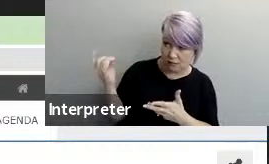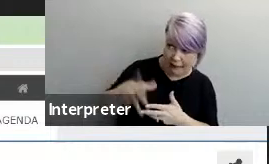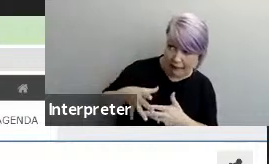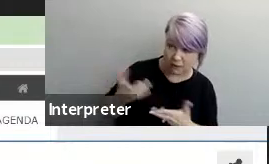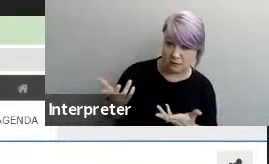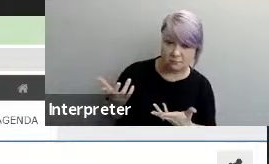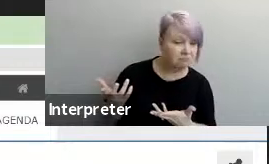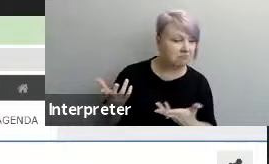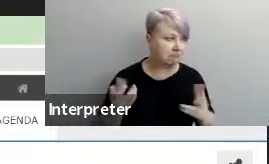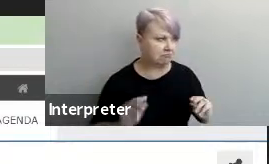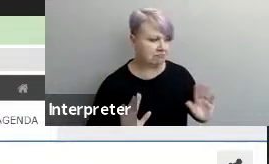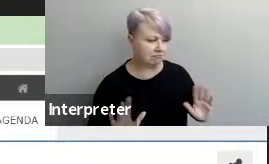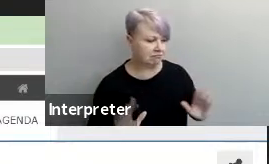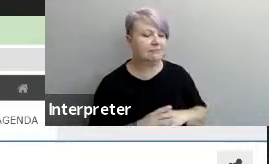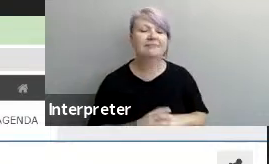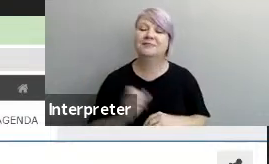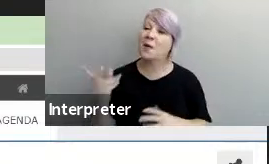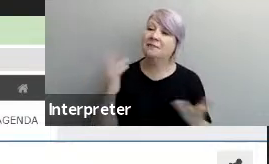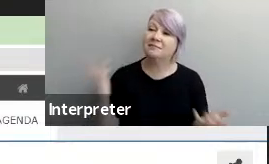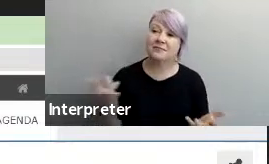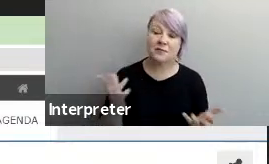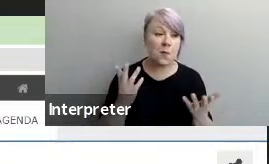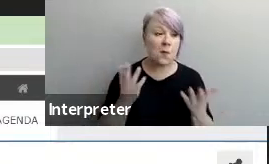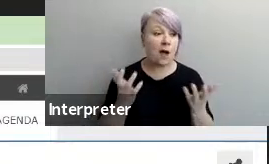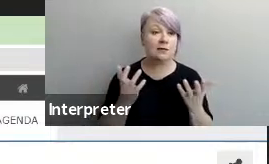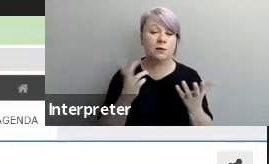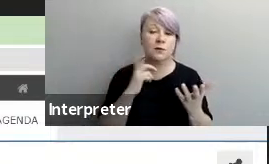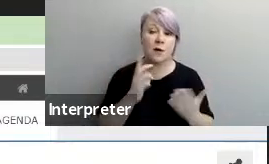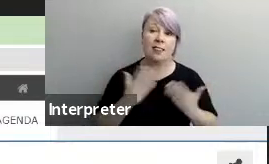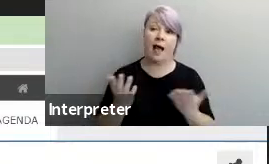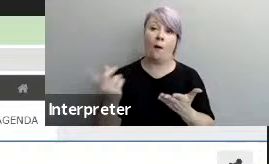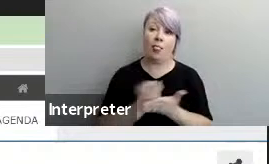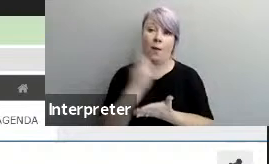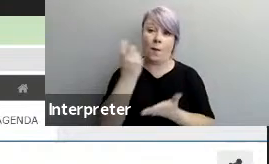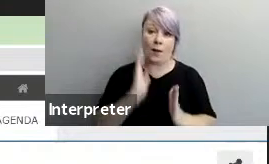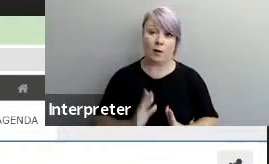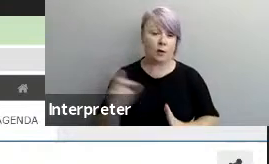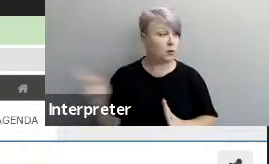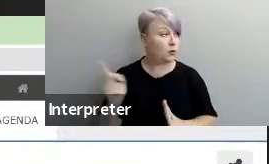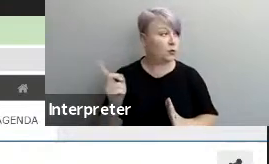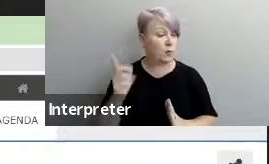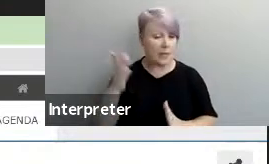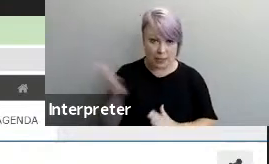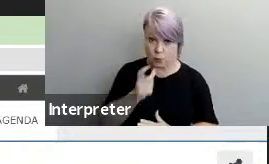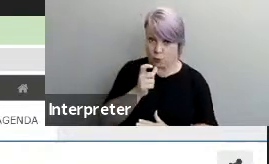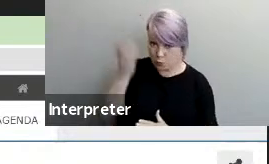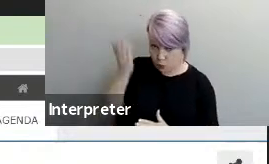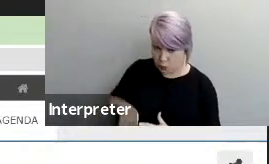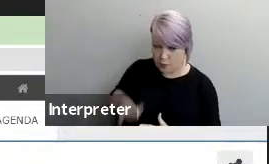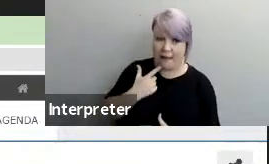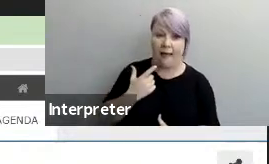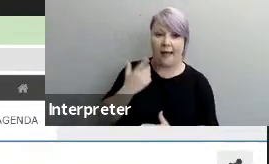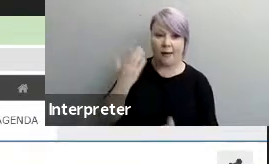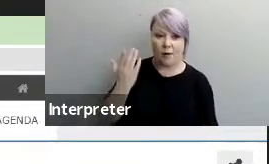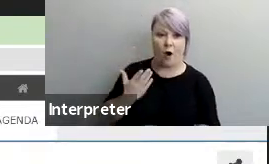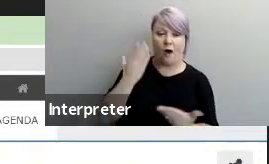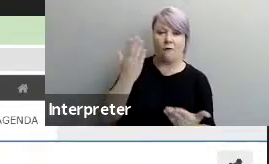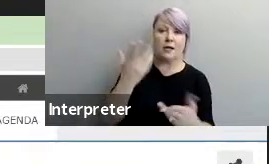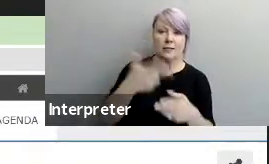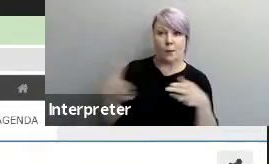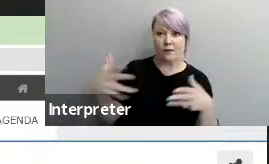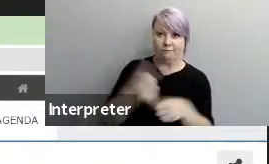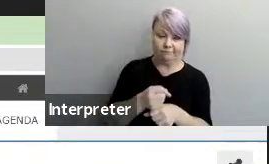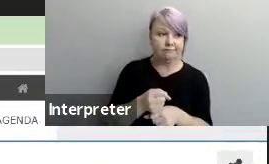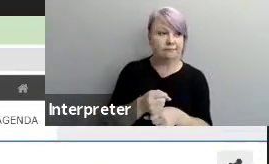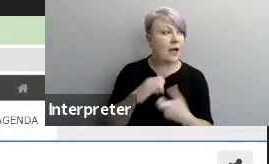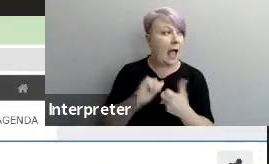And now, without further ado, I will allow our winners, who are present, to introduce themselves and give a brief summary as to how their grant is